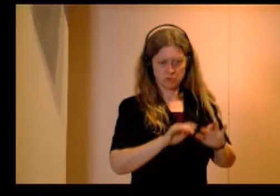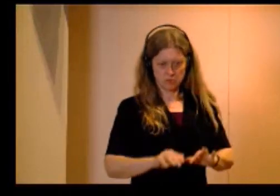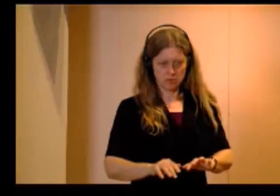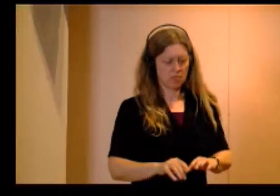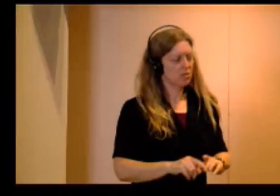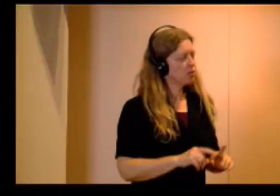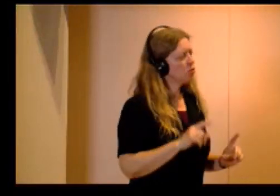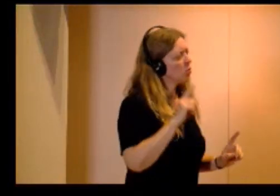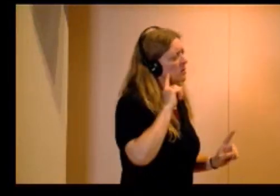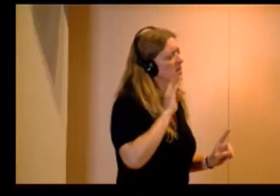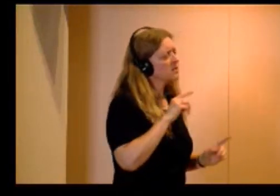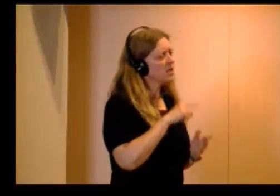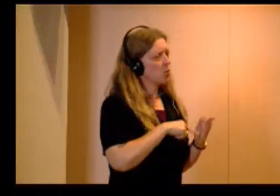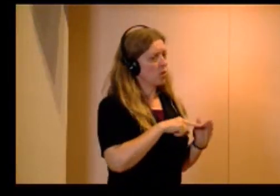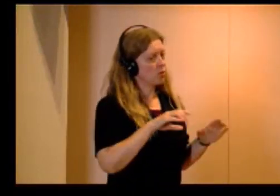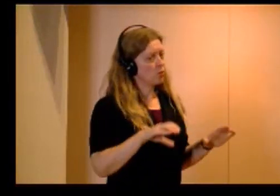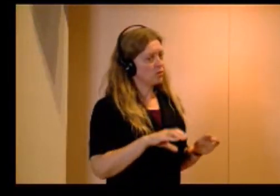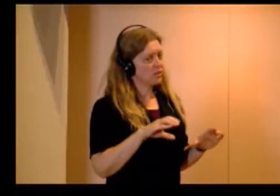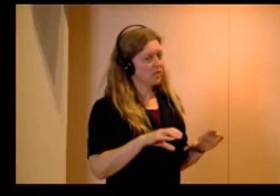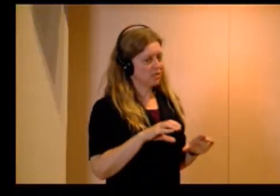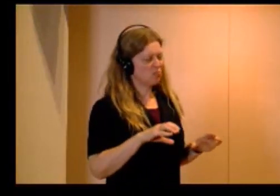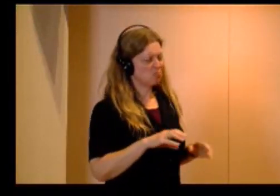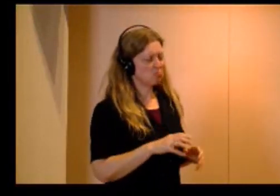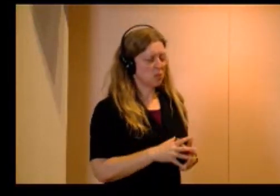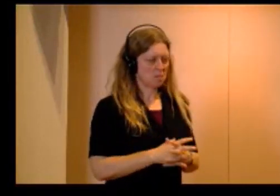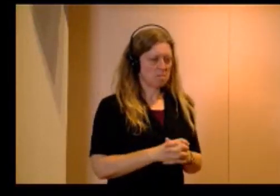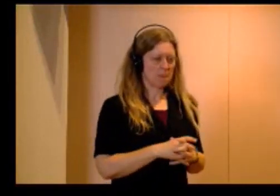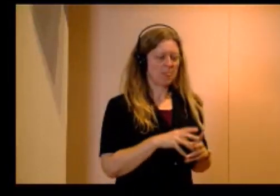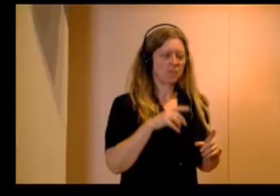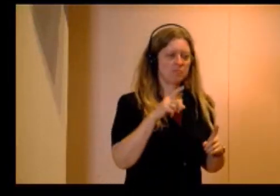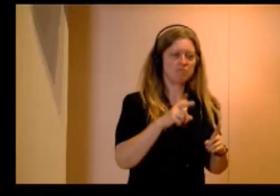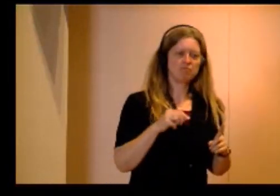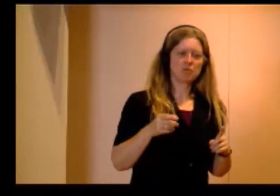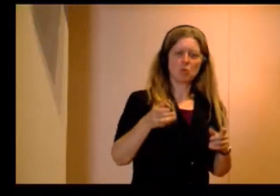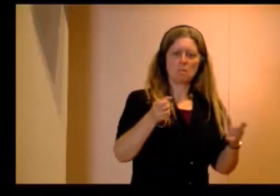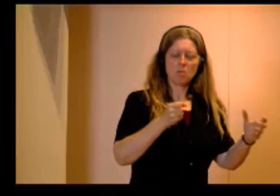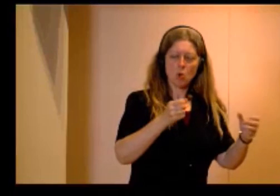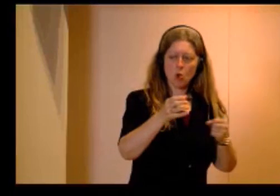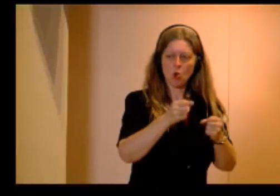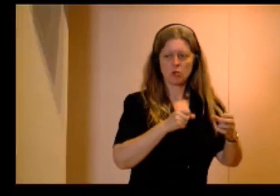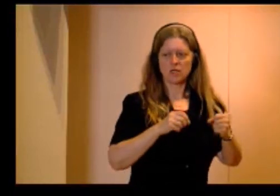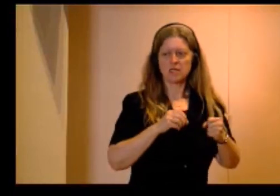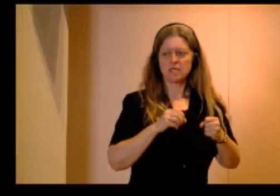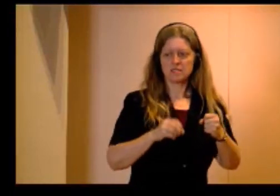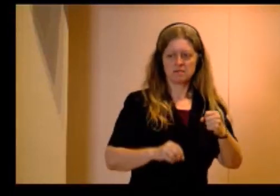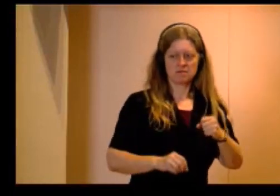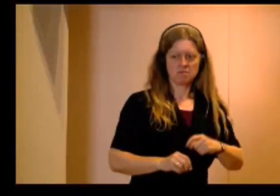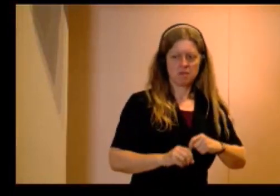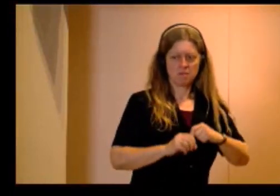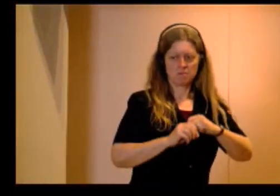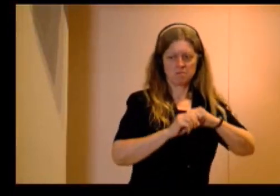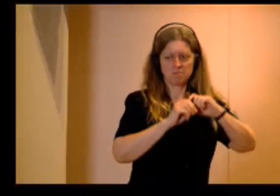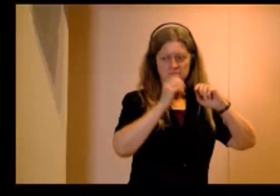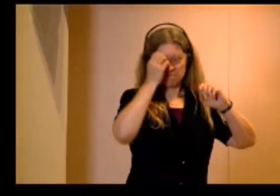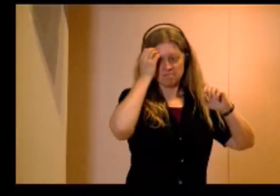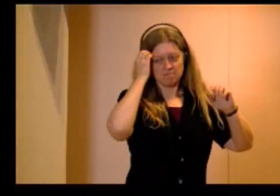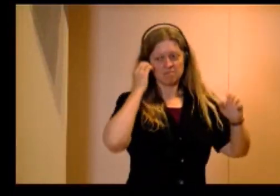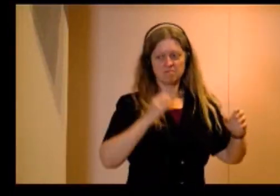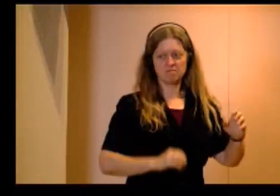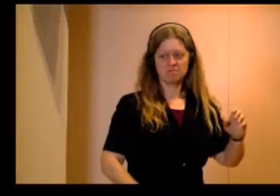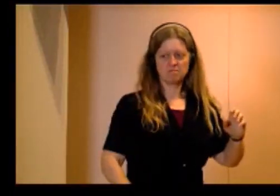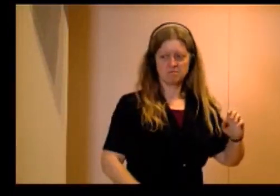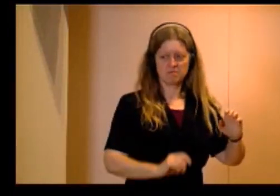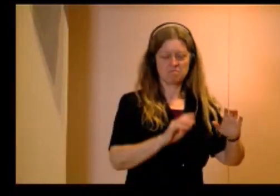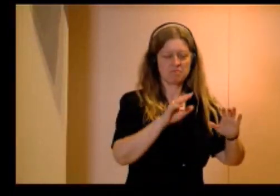you did was you pulled together advisory teams to really forecast, like, or do some forecasting